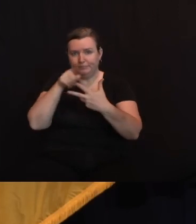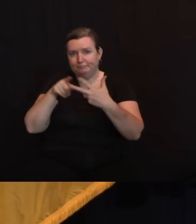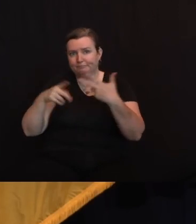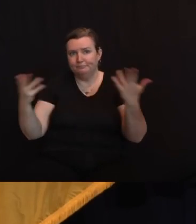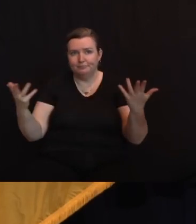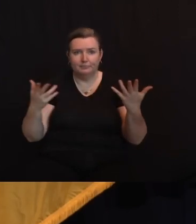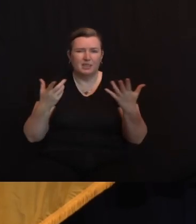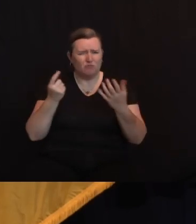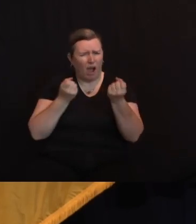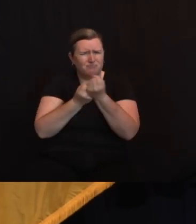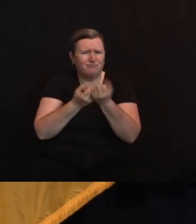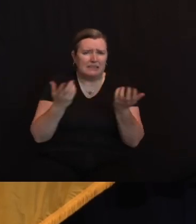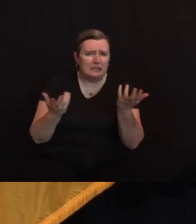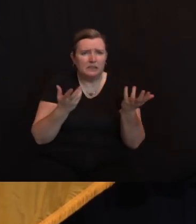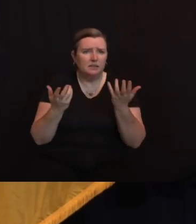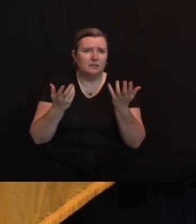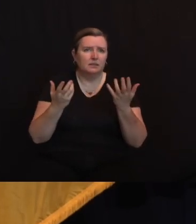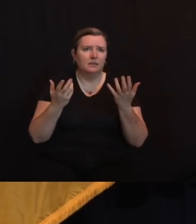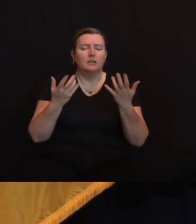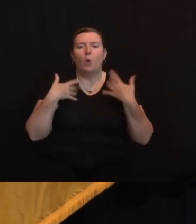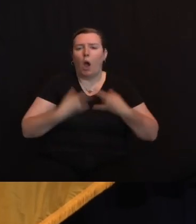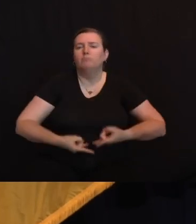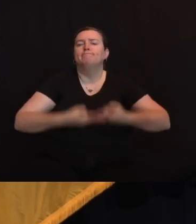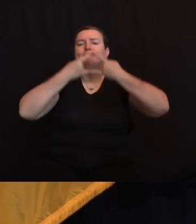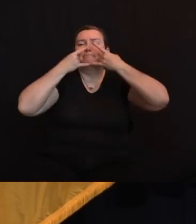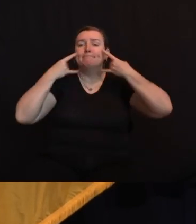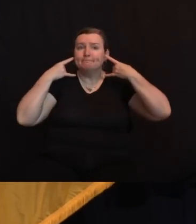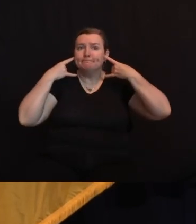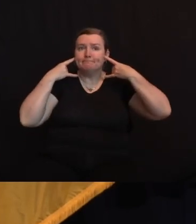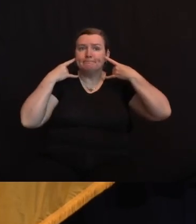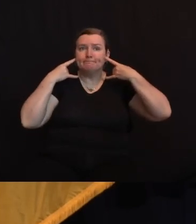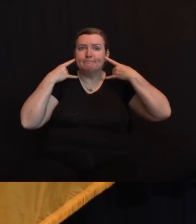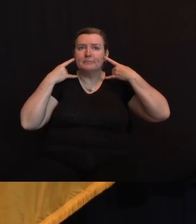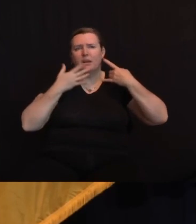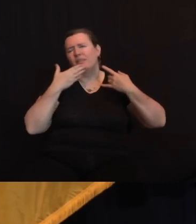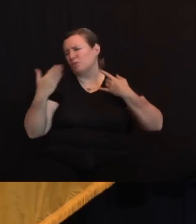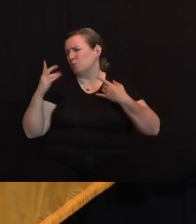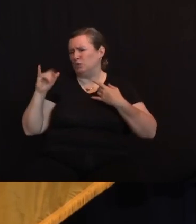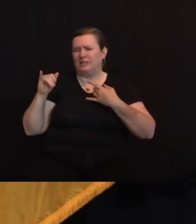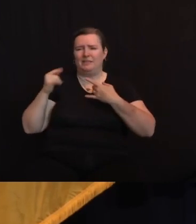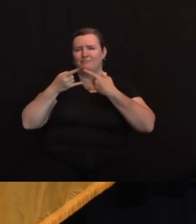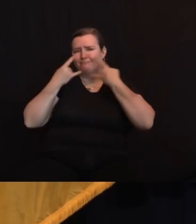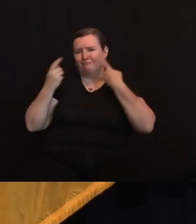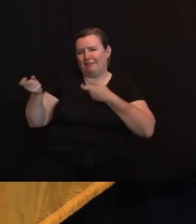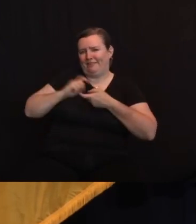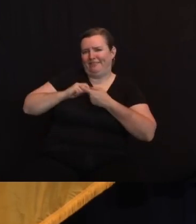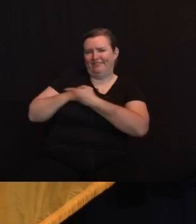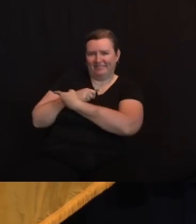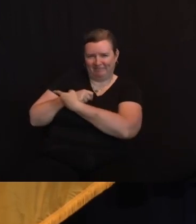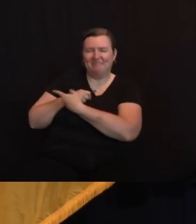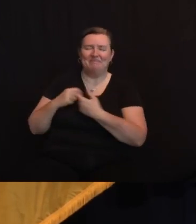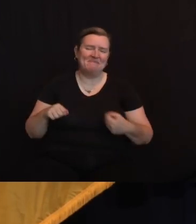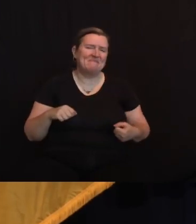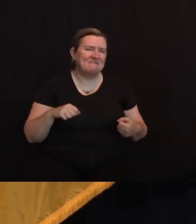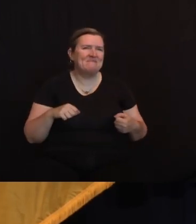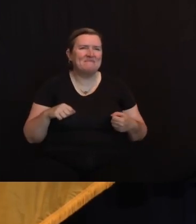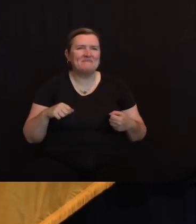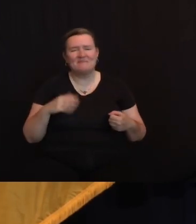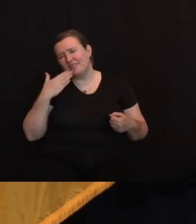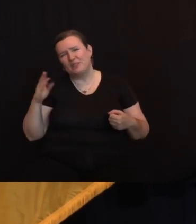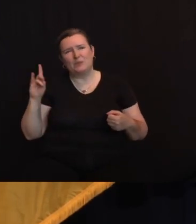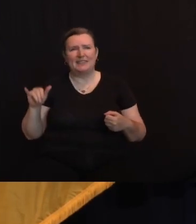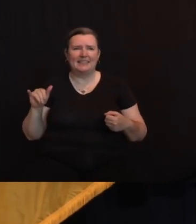I'm going to mask up here with my mask from Judy Persicelli. Thank you for this. I want to thank Judy and